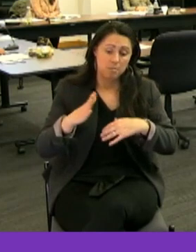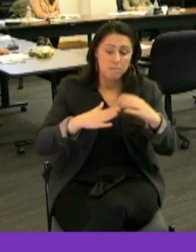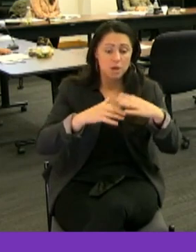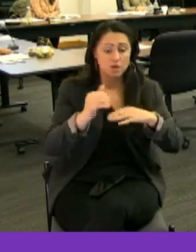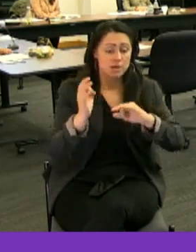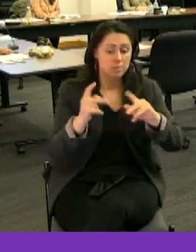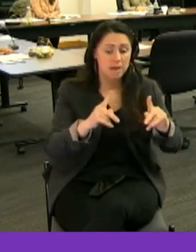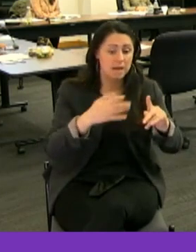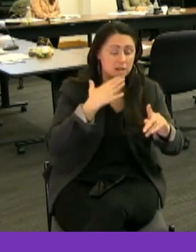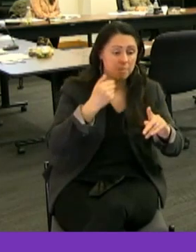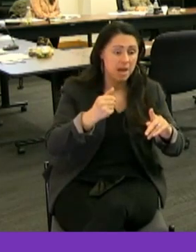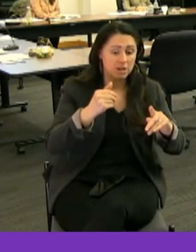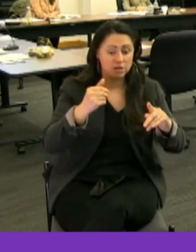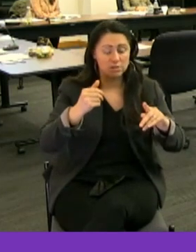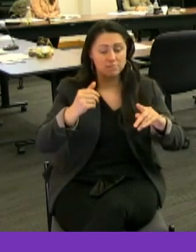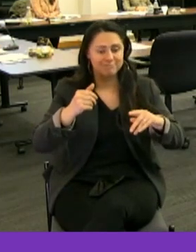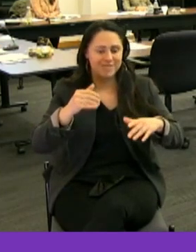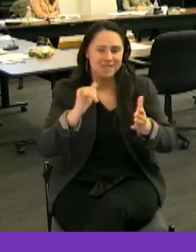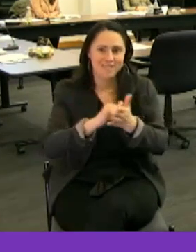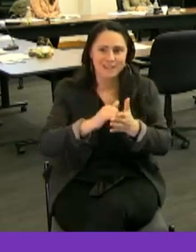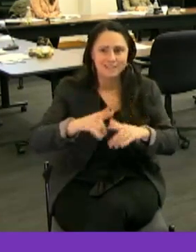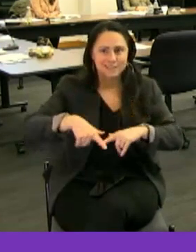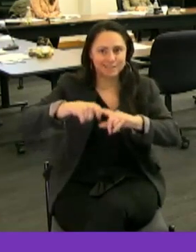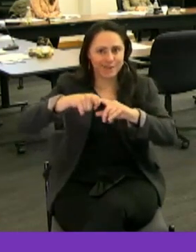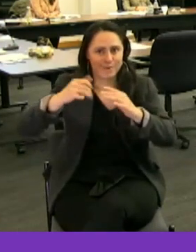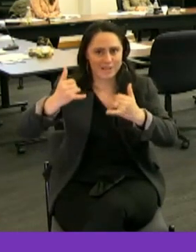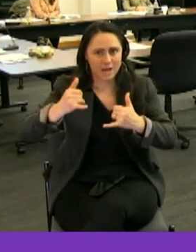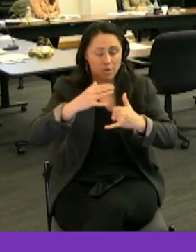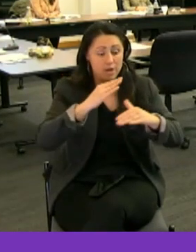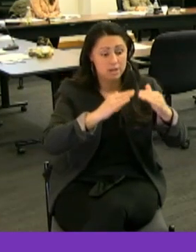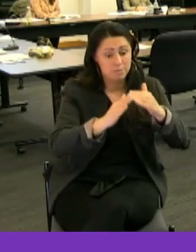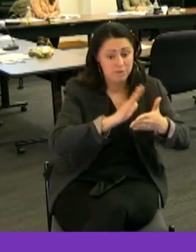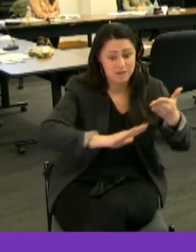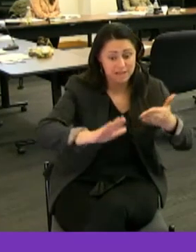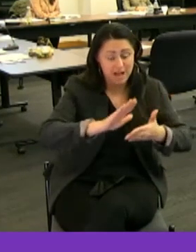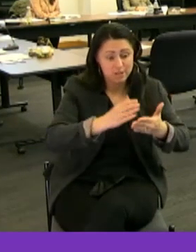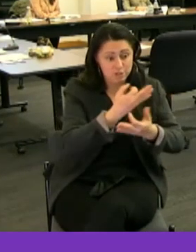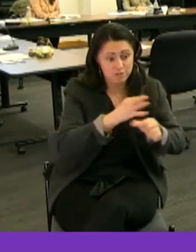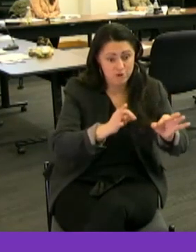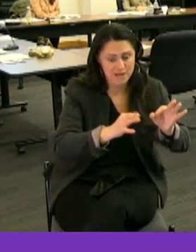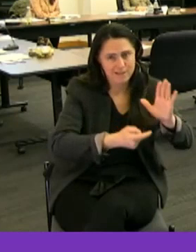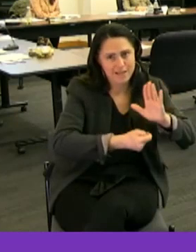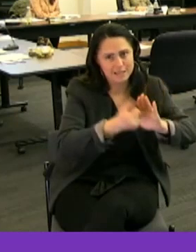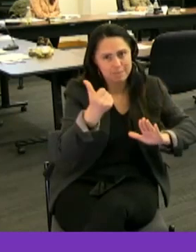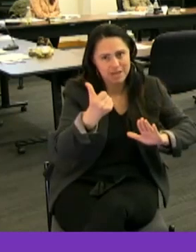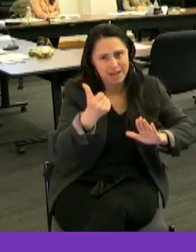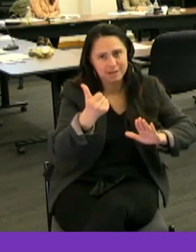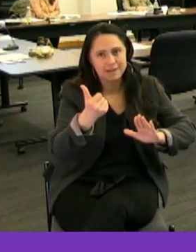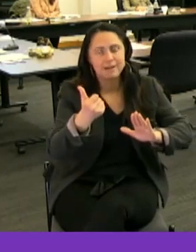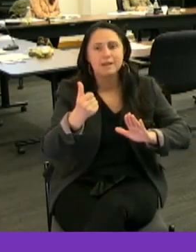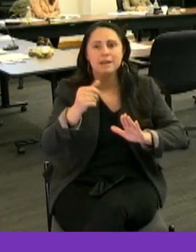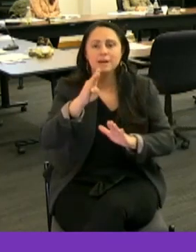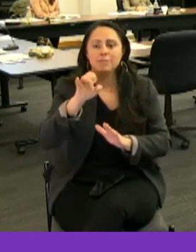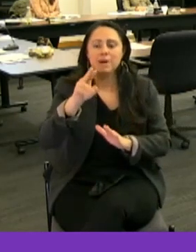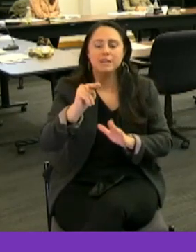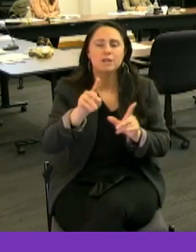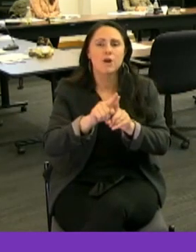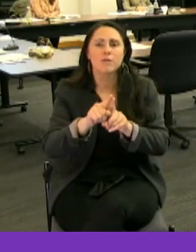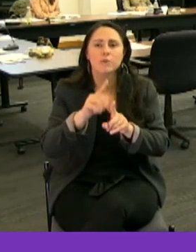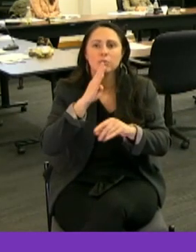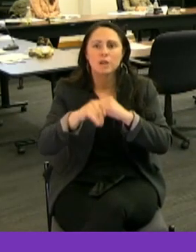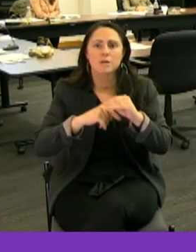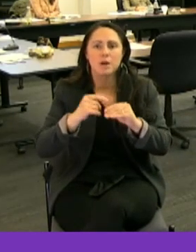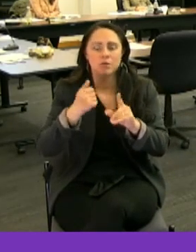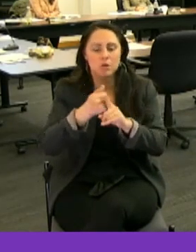stalled right now and free community college eliminated from the proposal in the fall, Biden also spoke to her own experiences teaching in